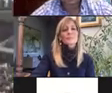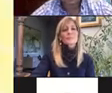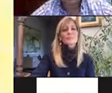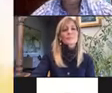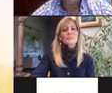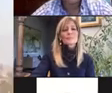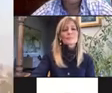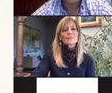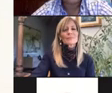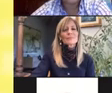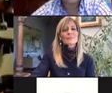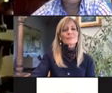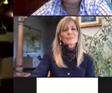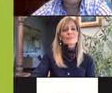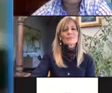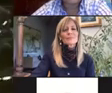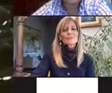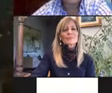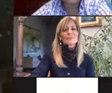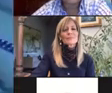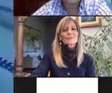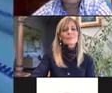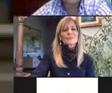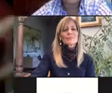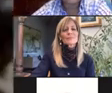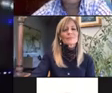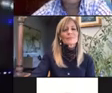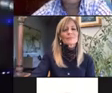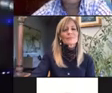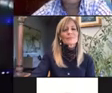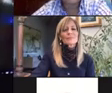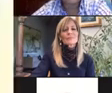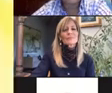In 2028, we're bringing the games back to LA.